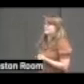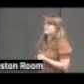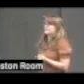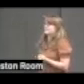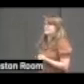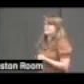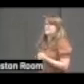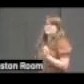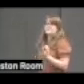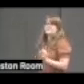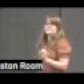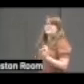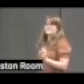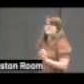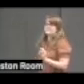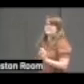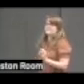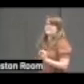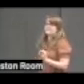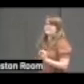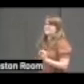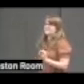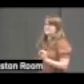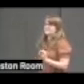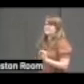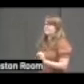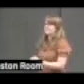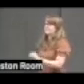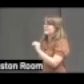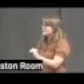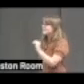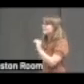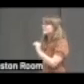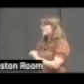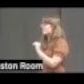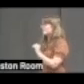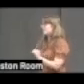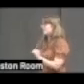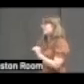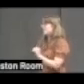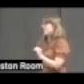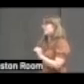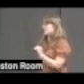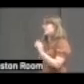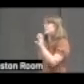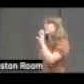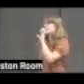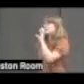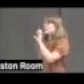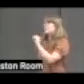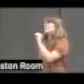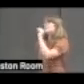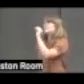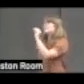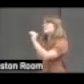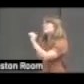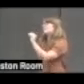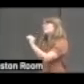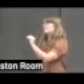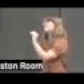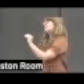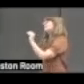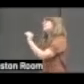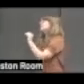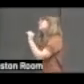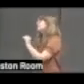self-sustaining. So only 6% of the conservation breeding programs, if we stopped breeding right now, or if the